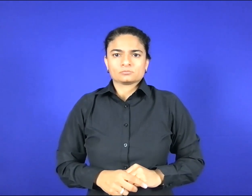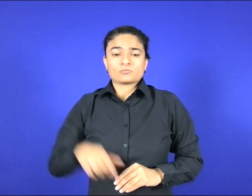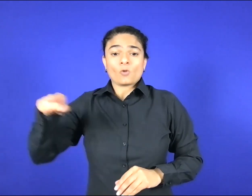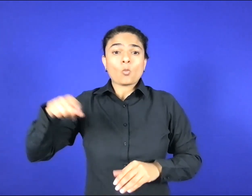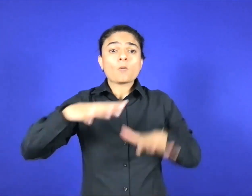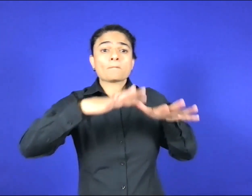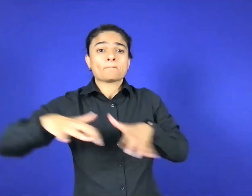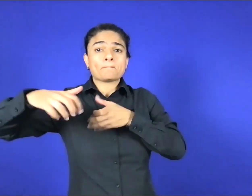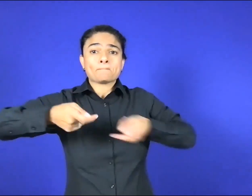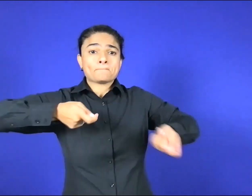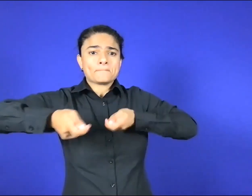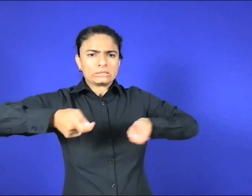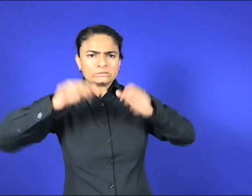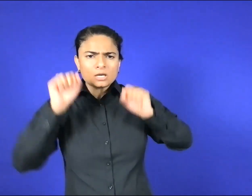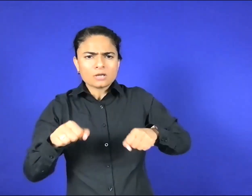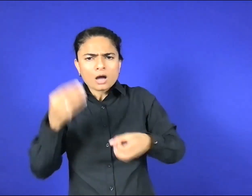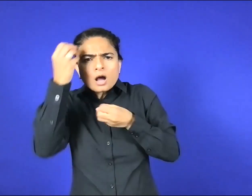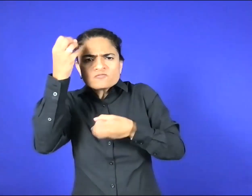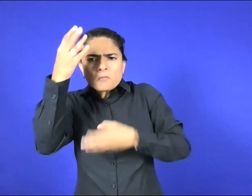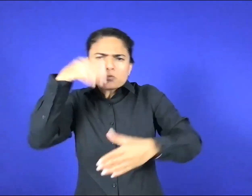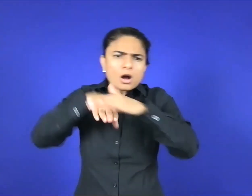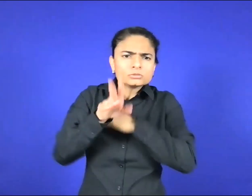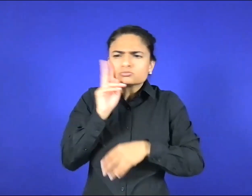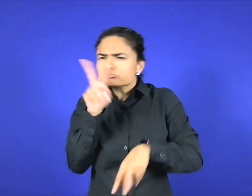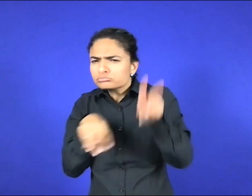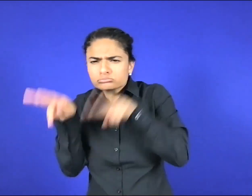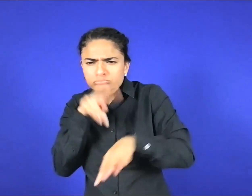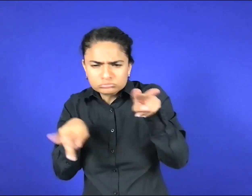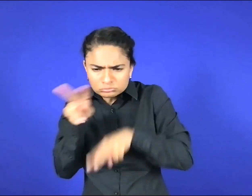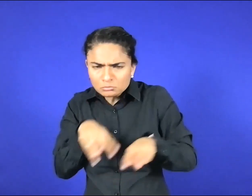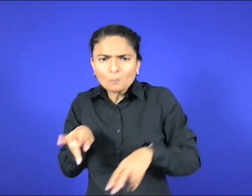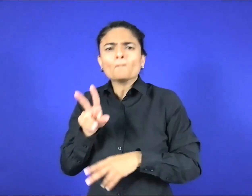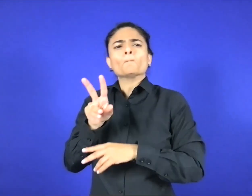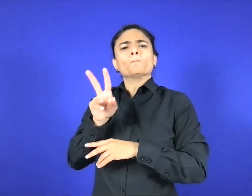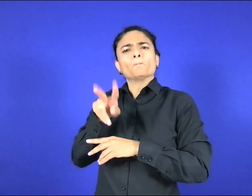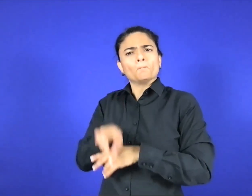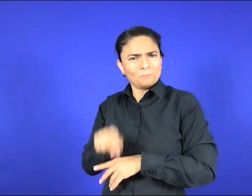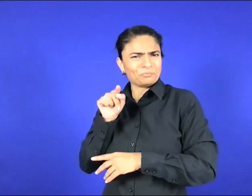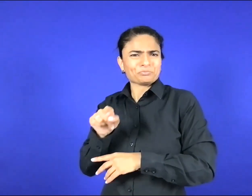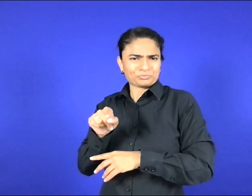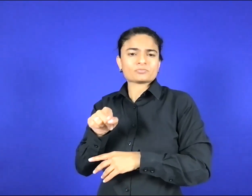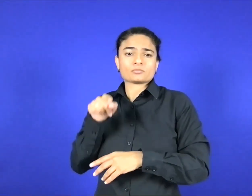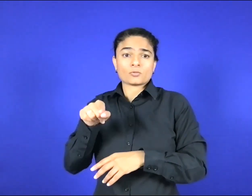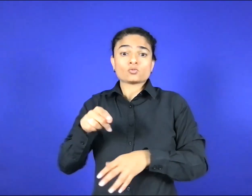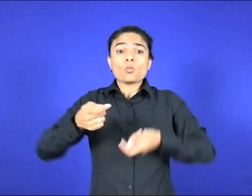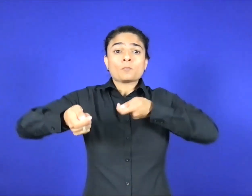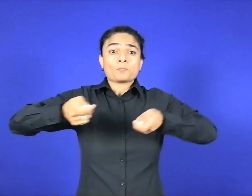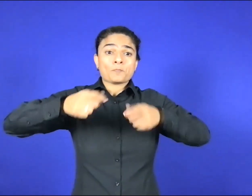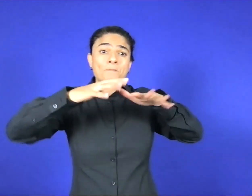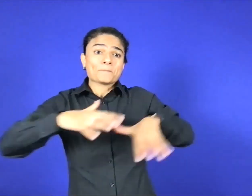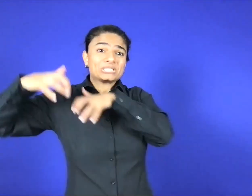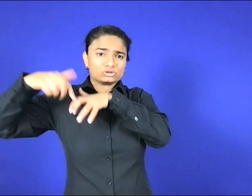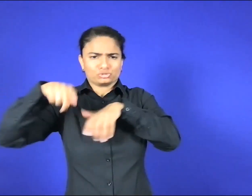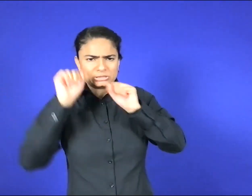the ministry can make a proper planning to respond to the needs in terms